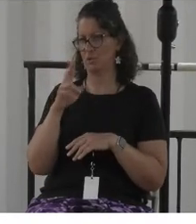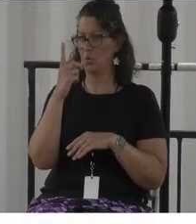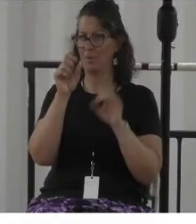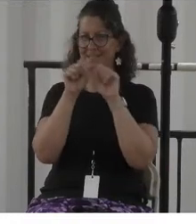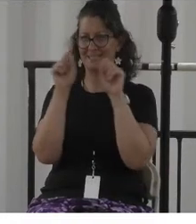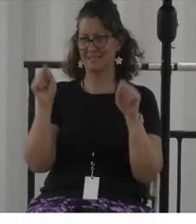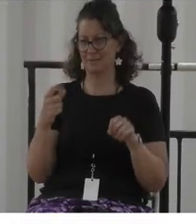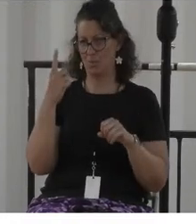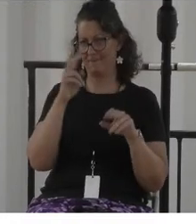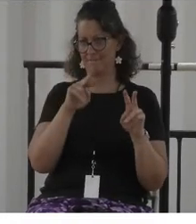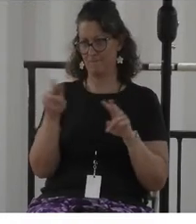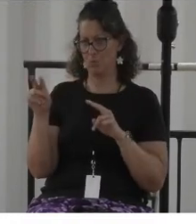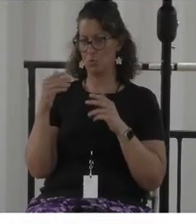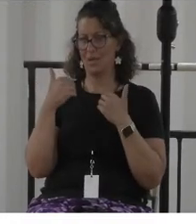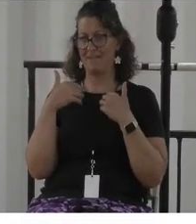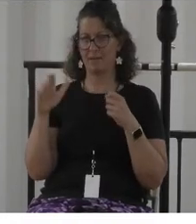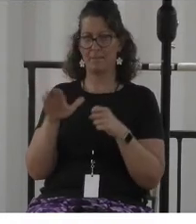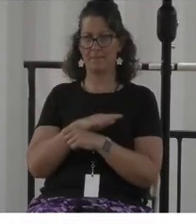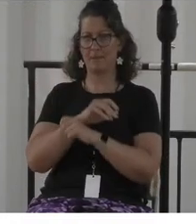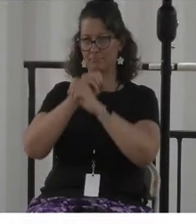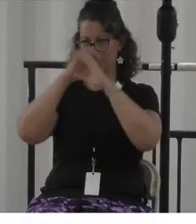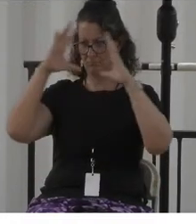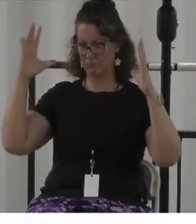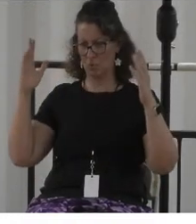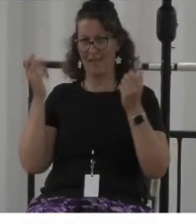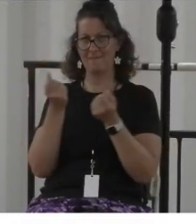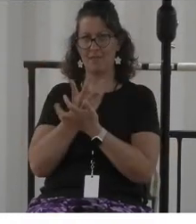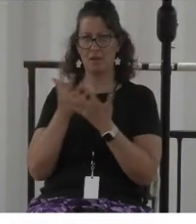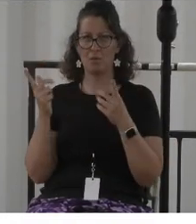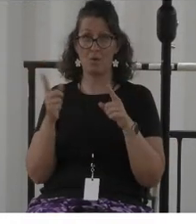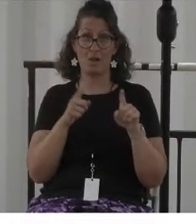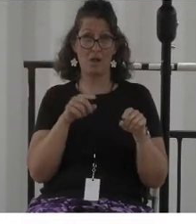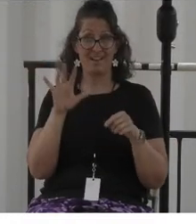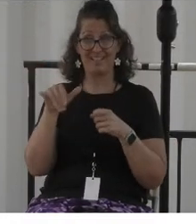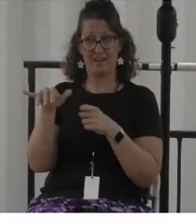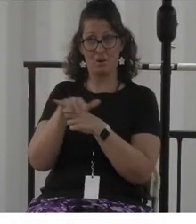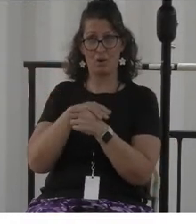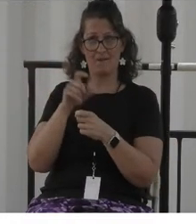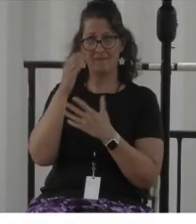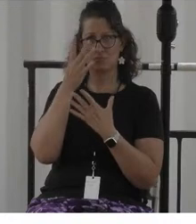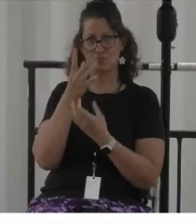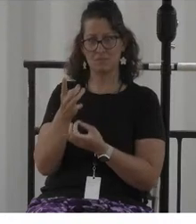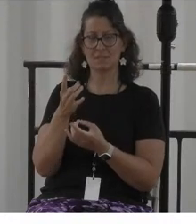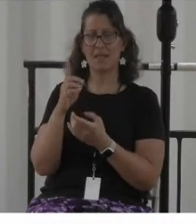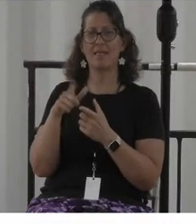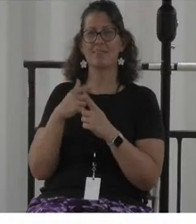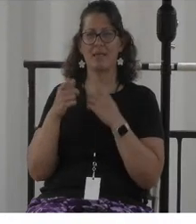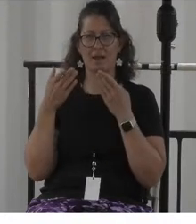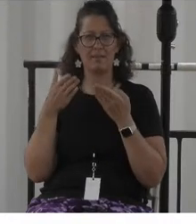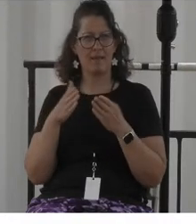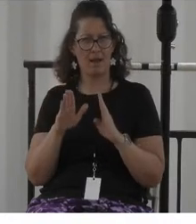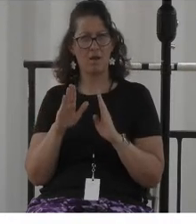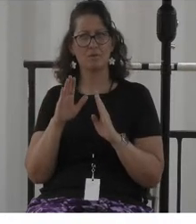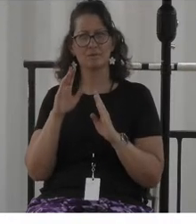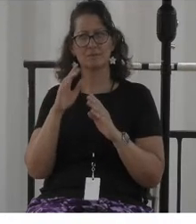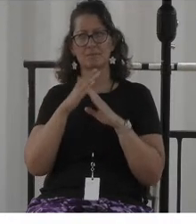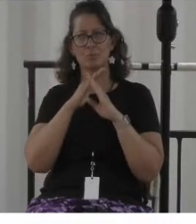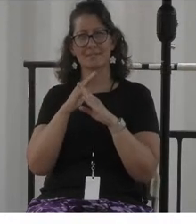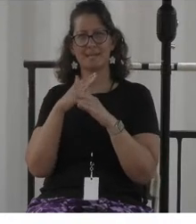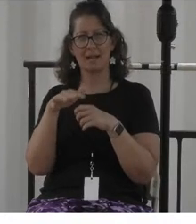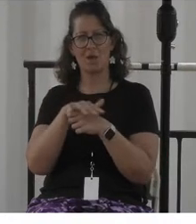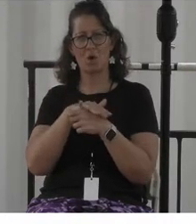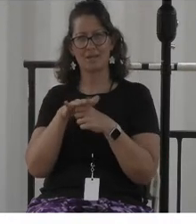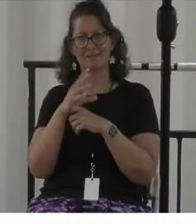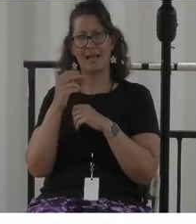view, there can be a complete picture of everything that's going on within an area of interest that then allows the protected